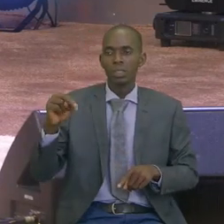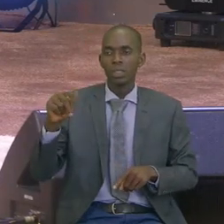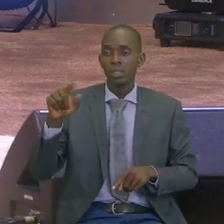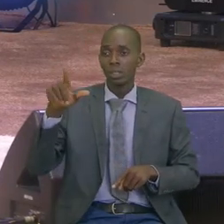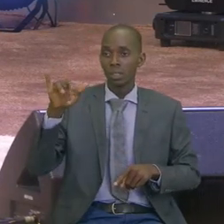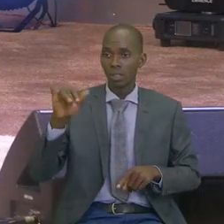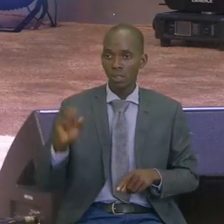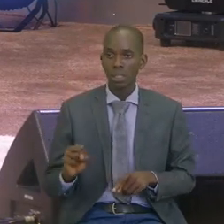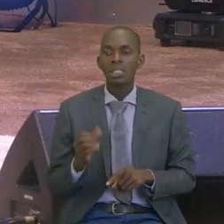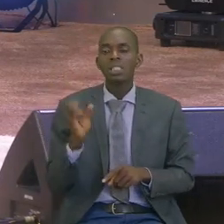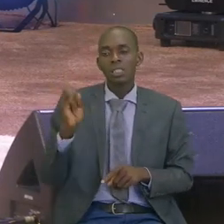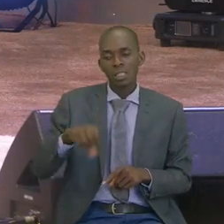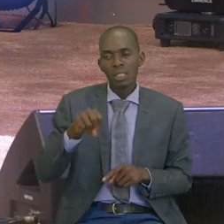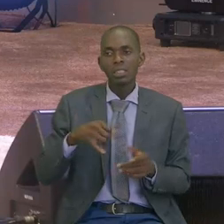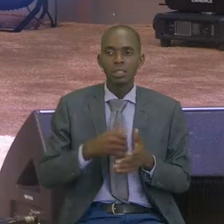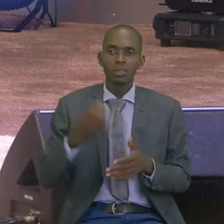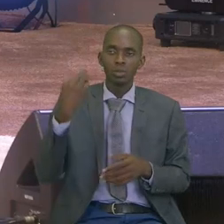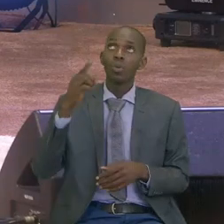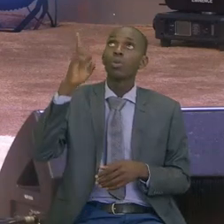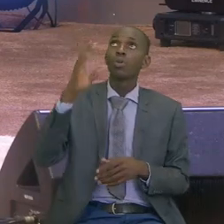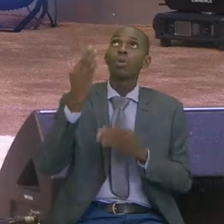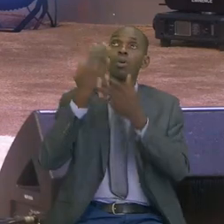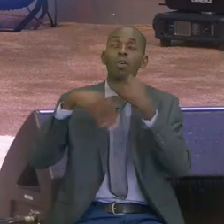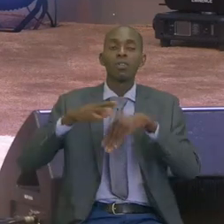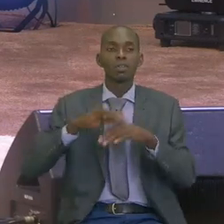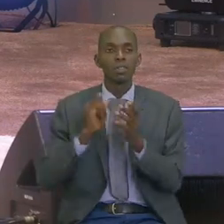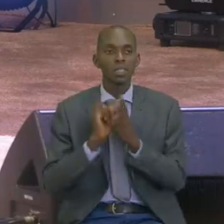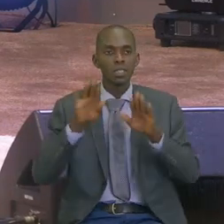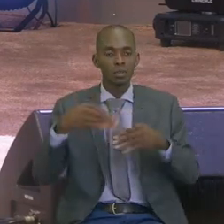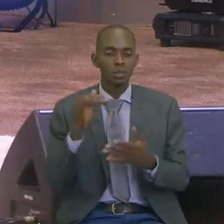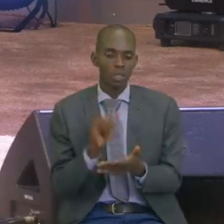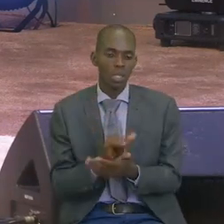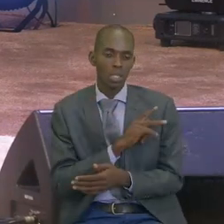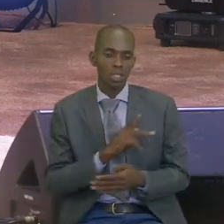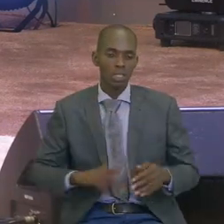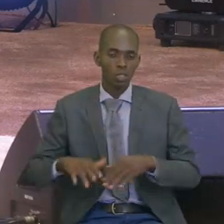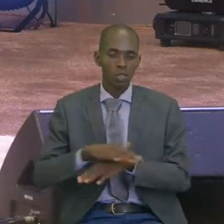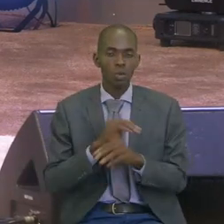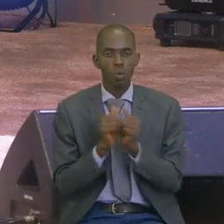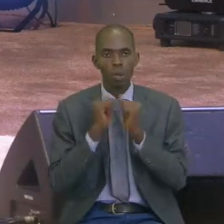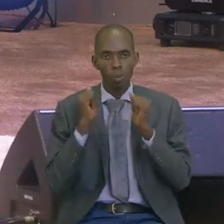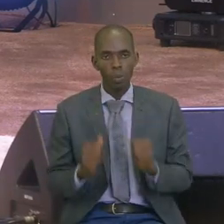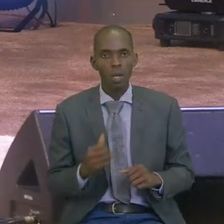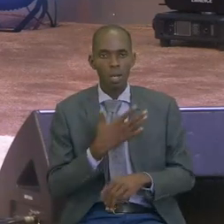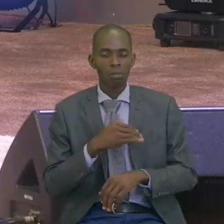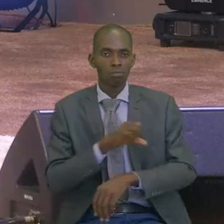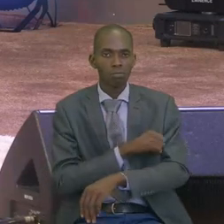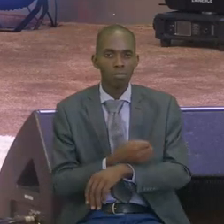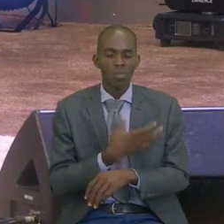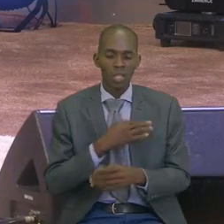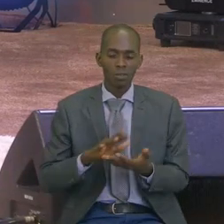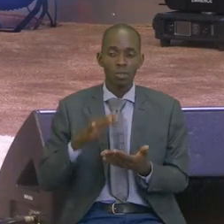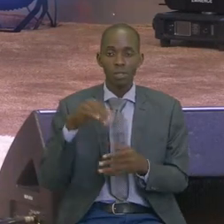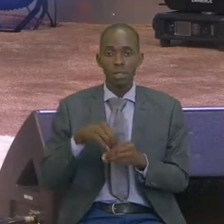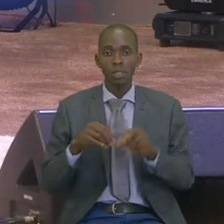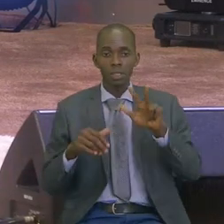him that kingdom and power and strength and glory. Then verse 38, in verse 38, it says,